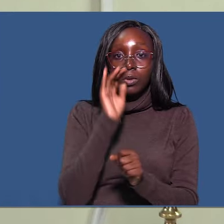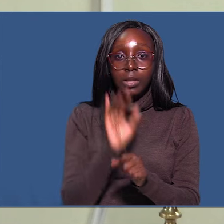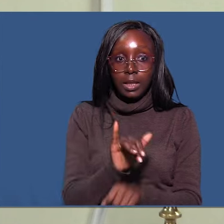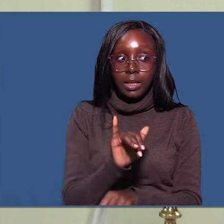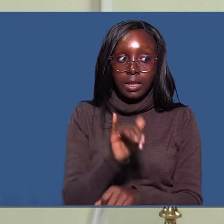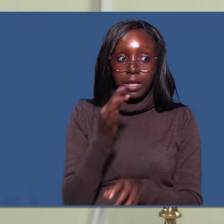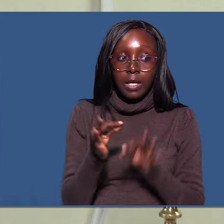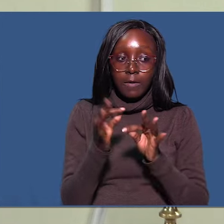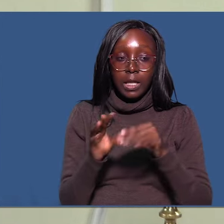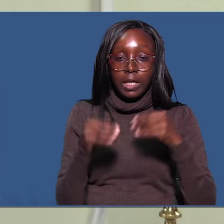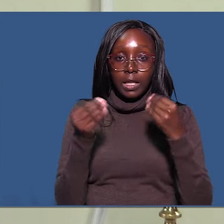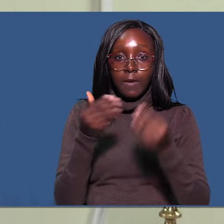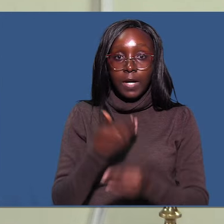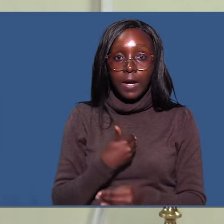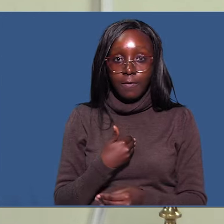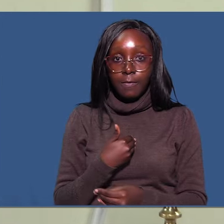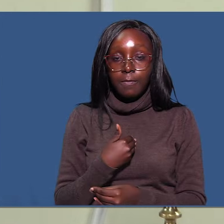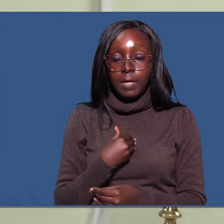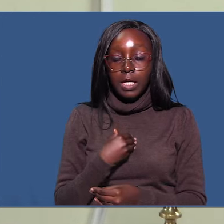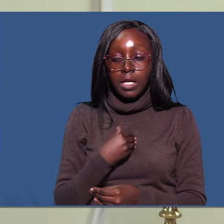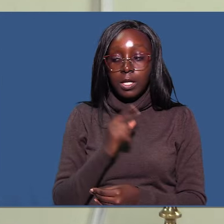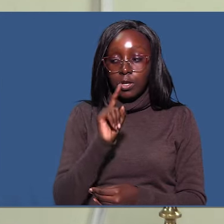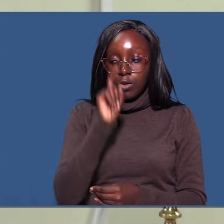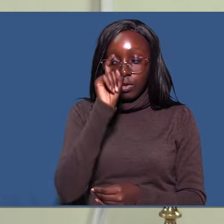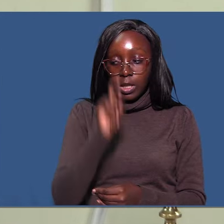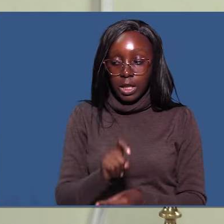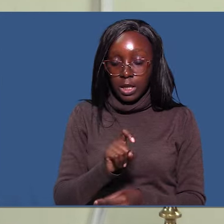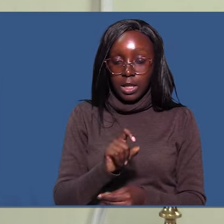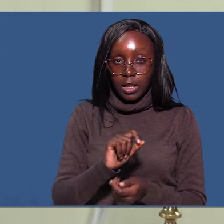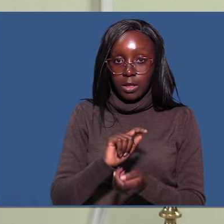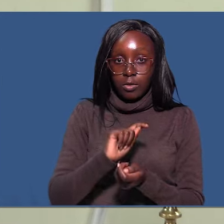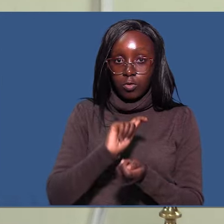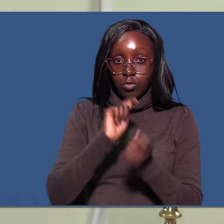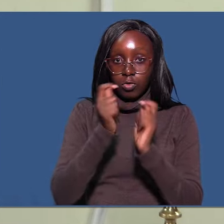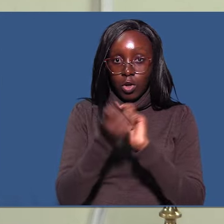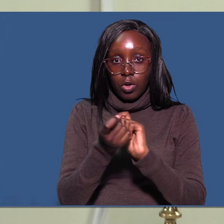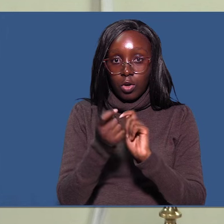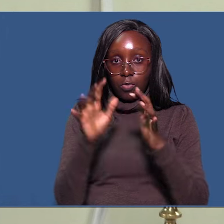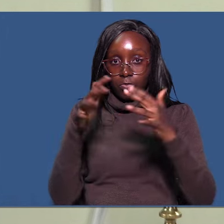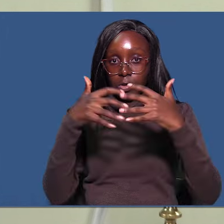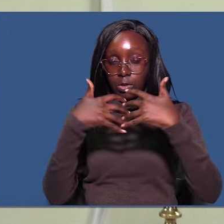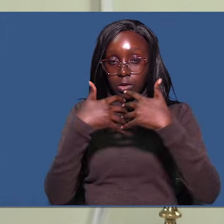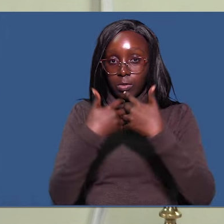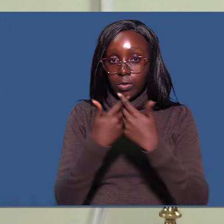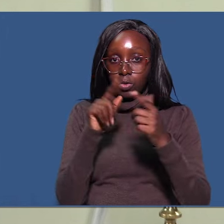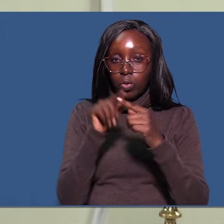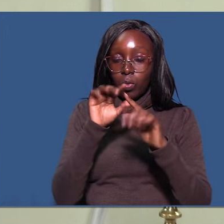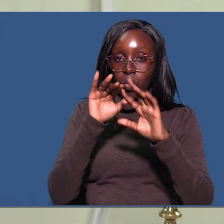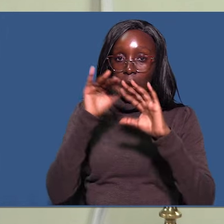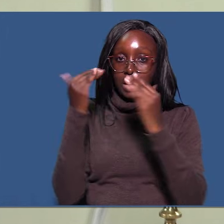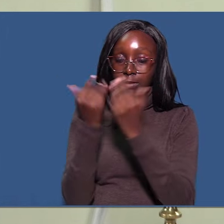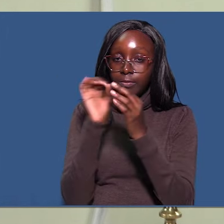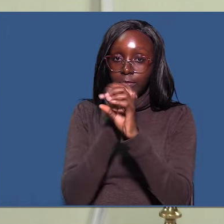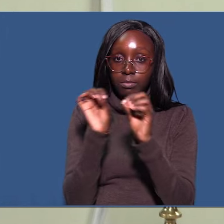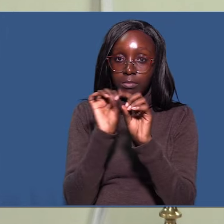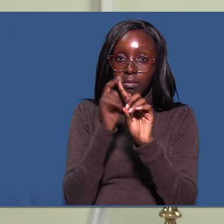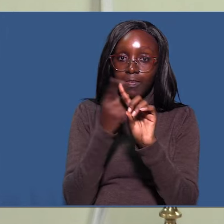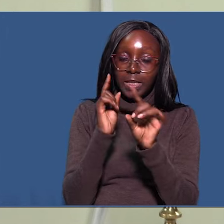life to Christ, you must not conform to the patterns of this world, but you must seek to be transformed